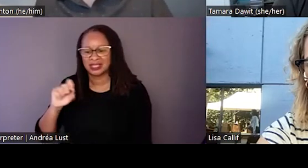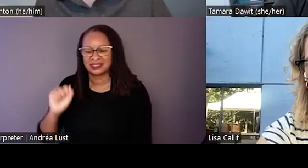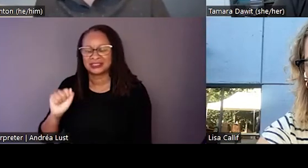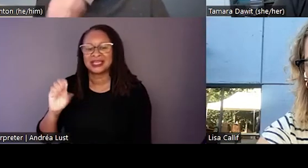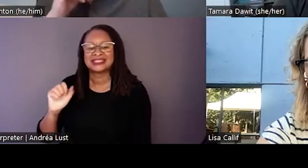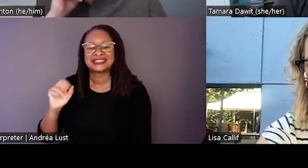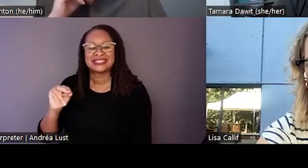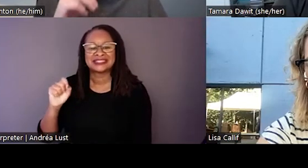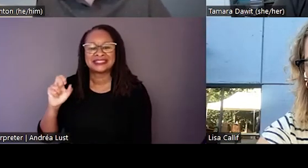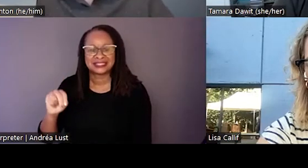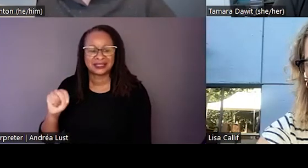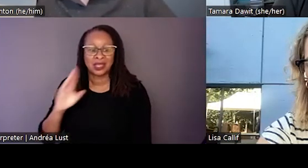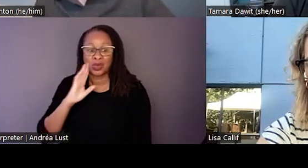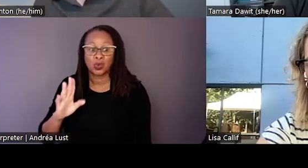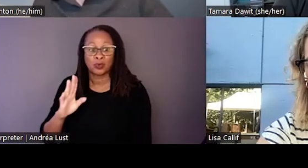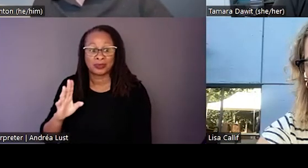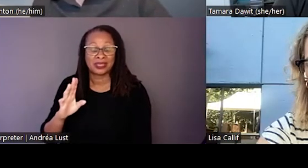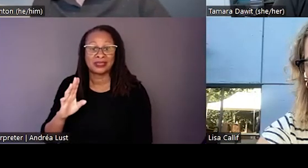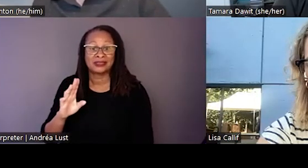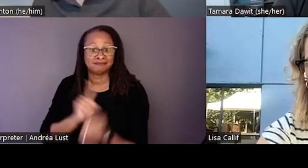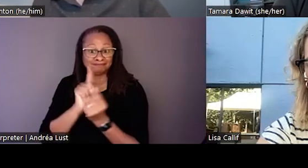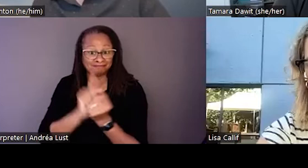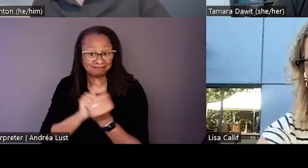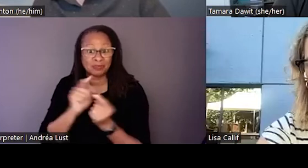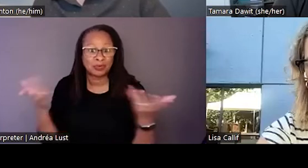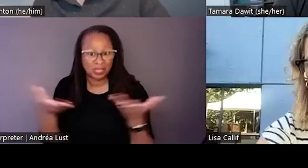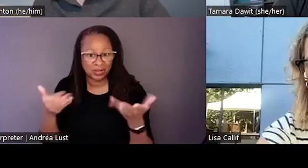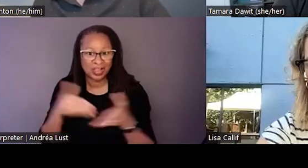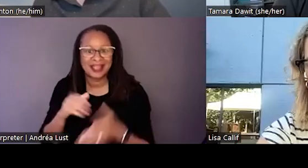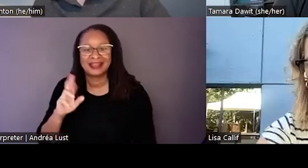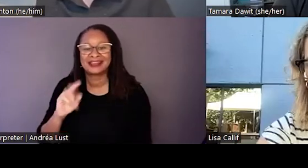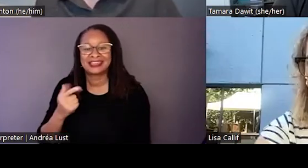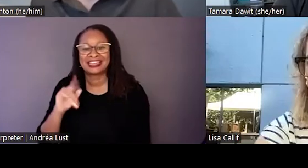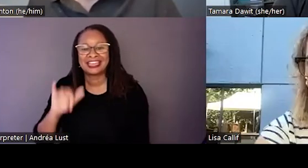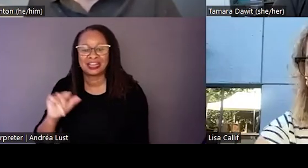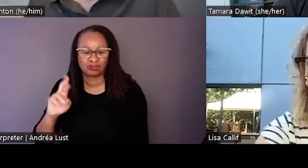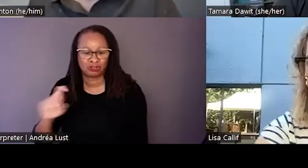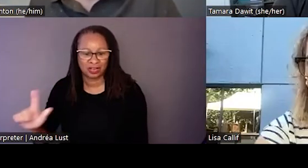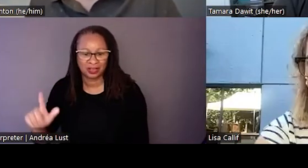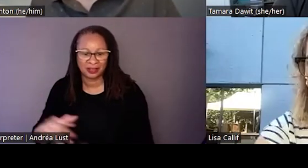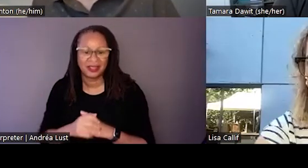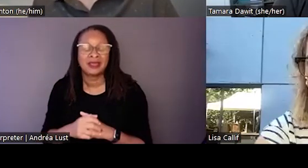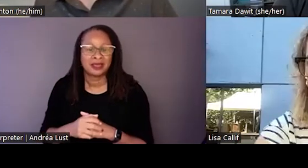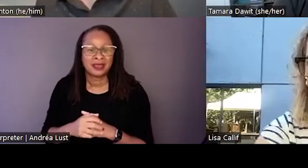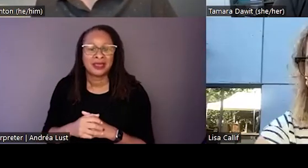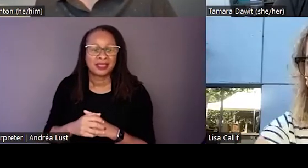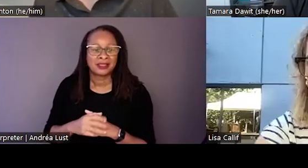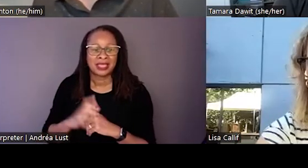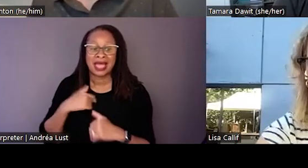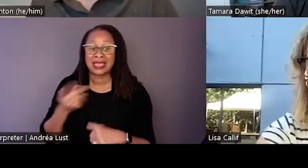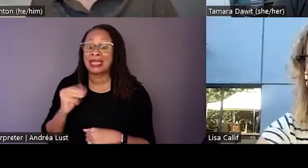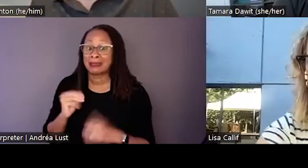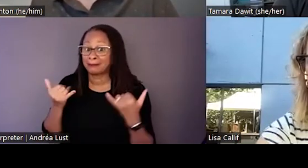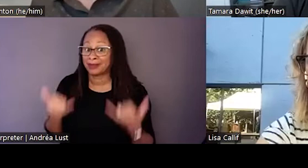Sensen, who I believe will actually be in person at Getting Real. So maybe we'll be able to connect with people there more so on that. I am,